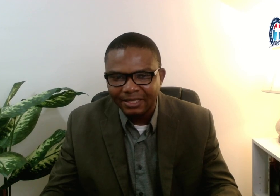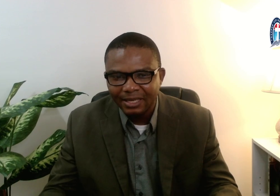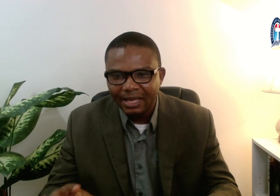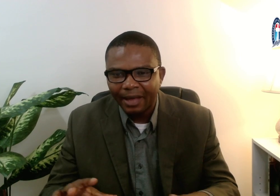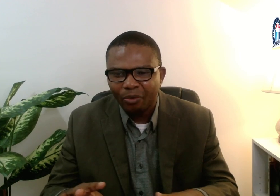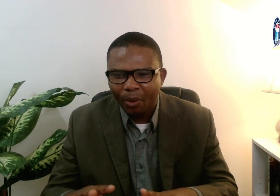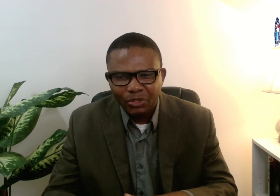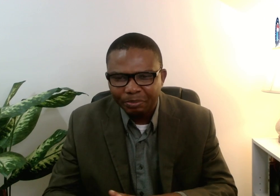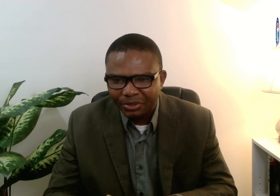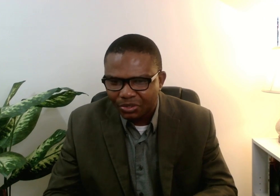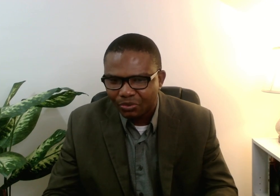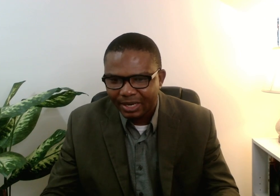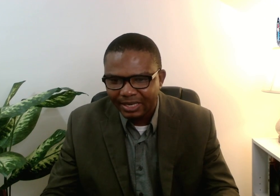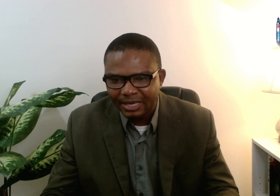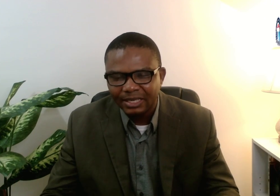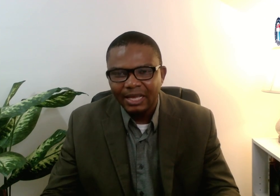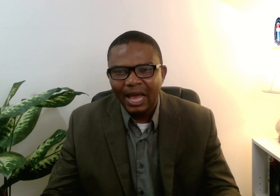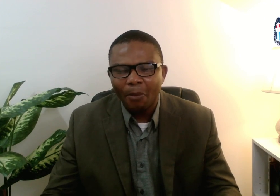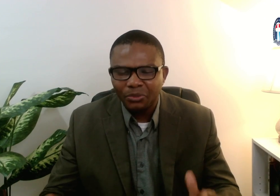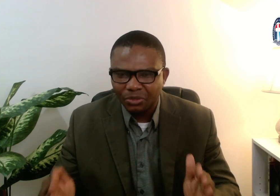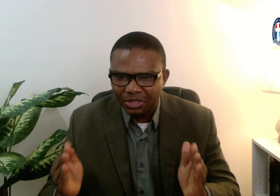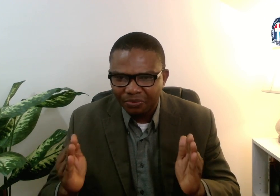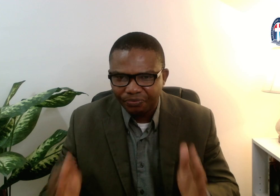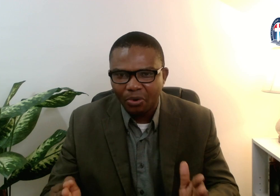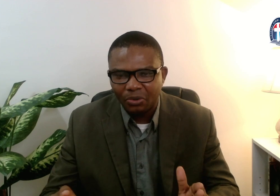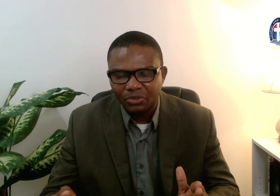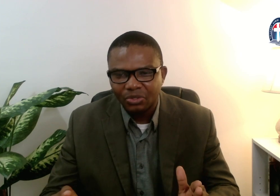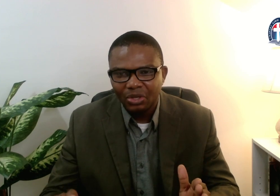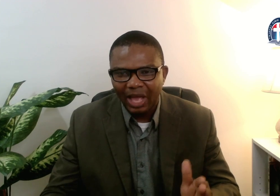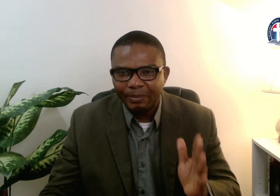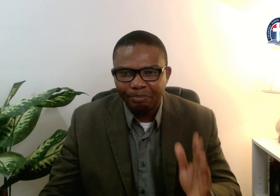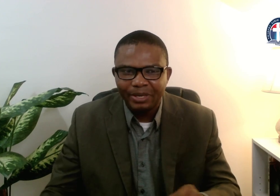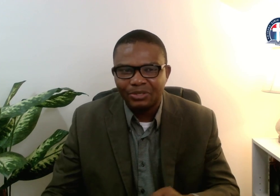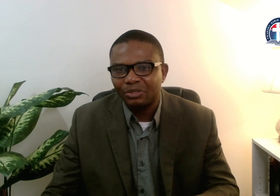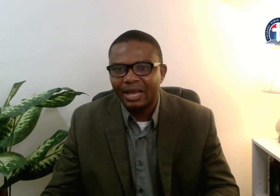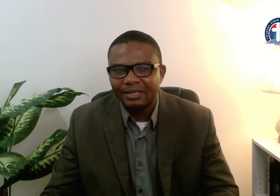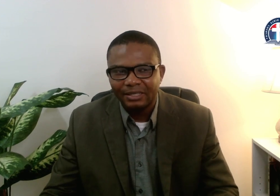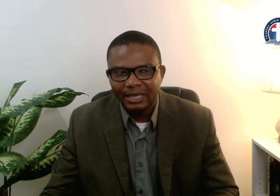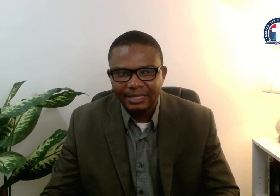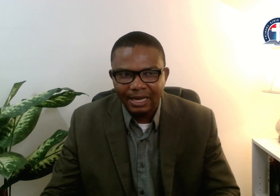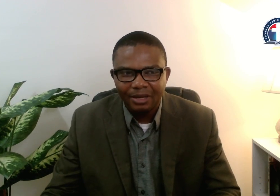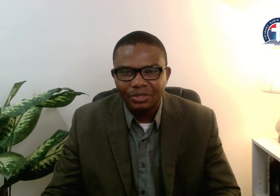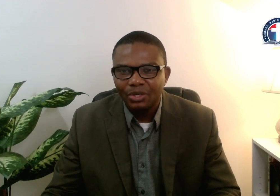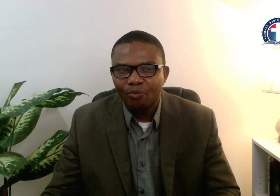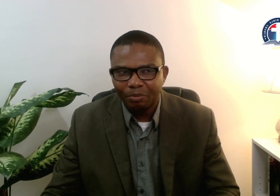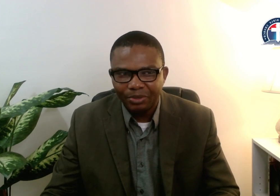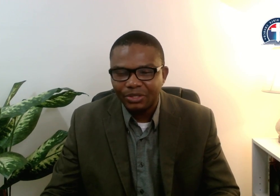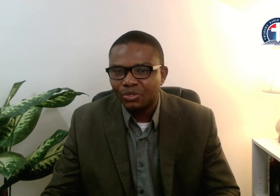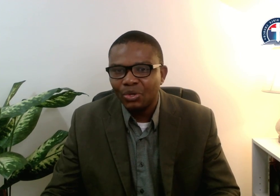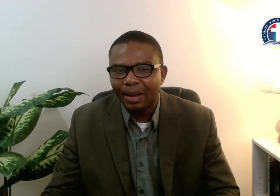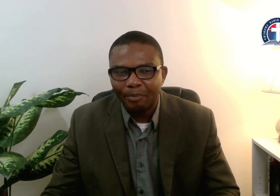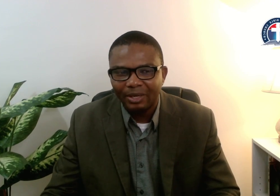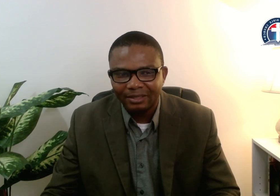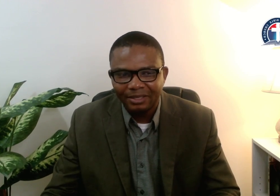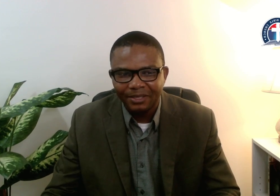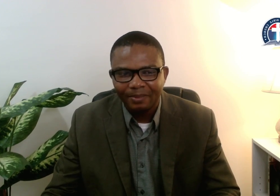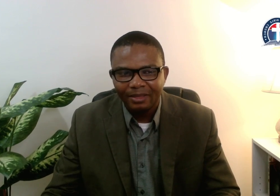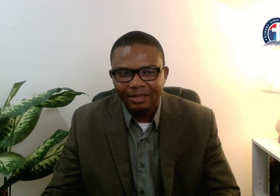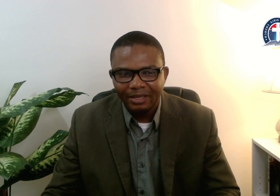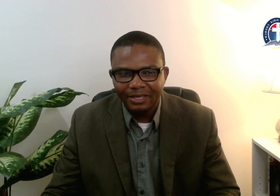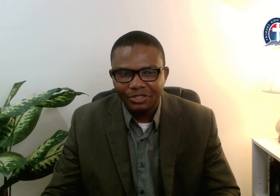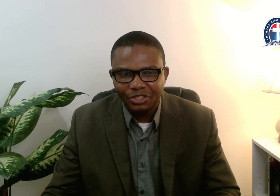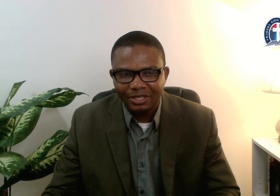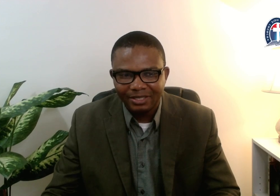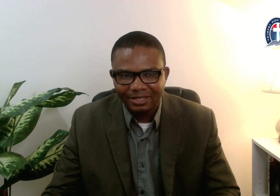this tonight. I don't want you to be distracted. I want you to stay focused and be blessed tonight. And God will bless you